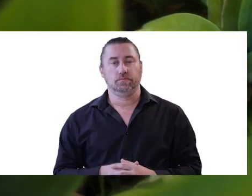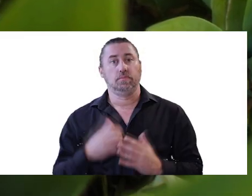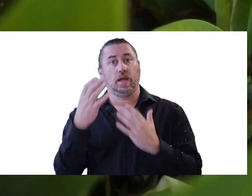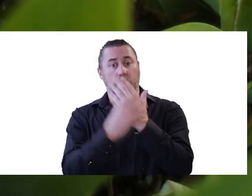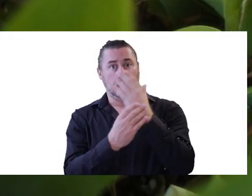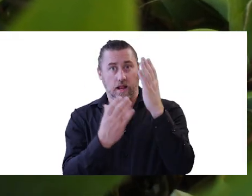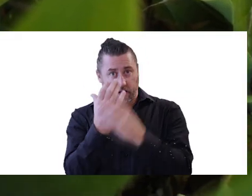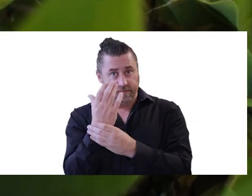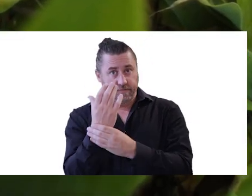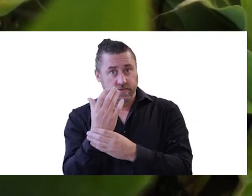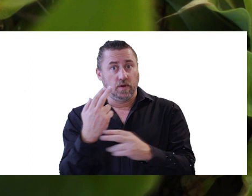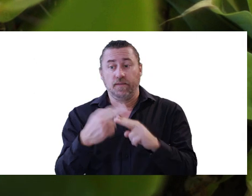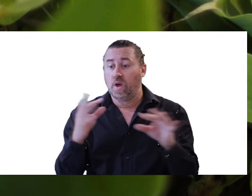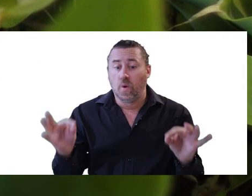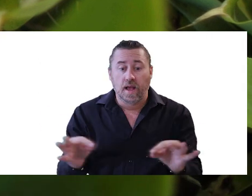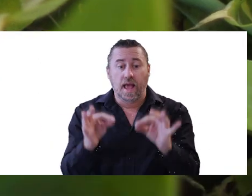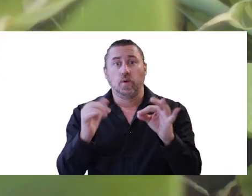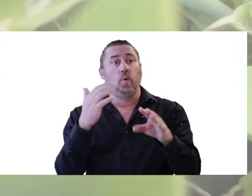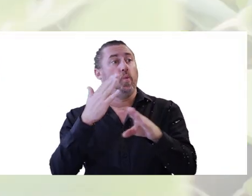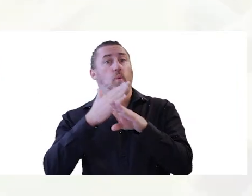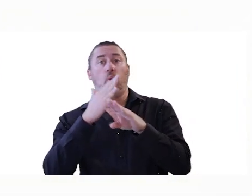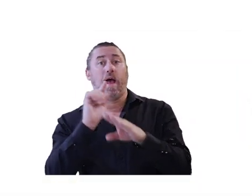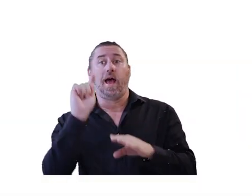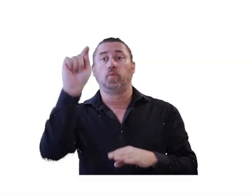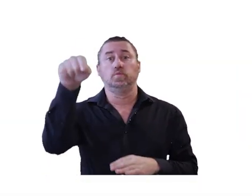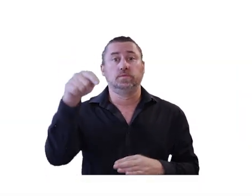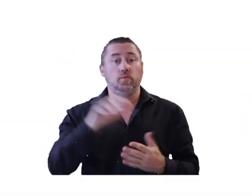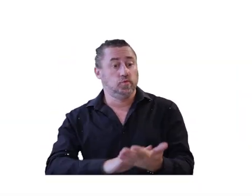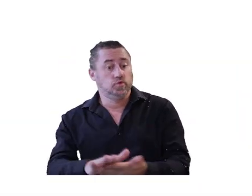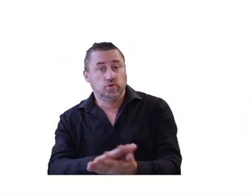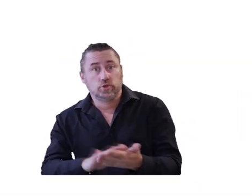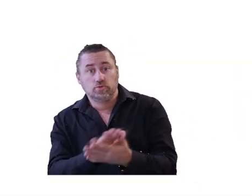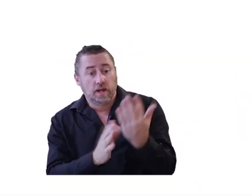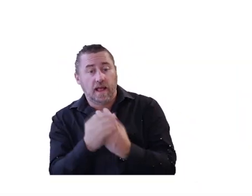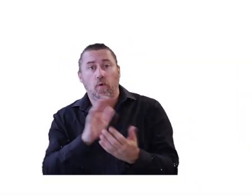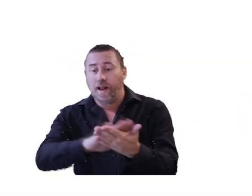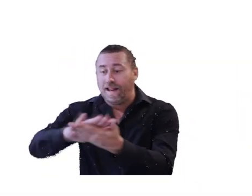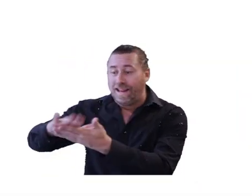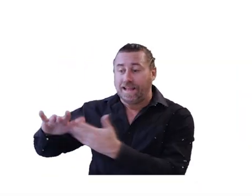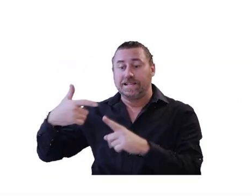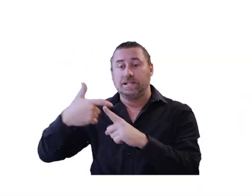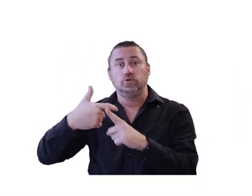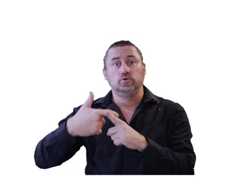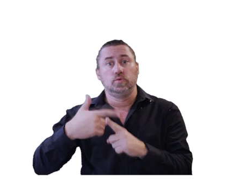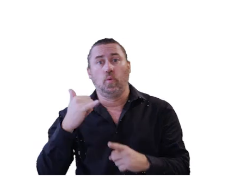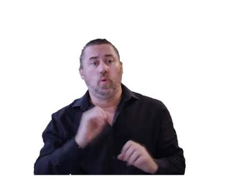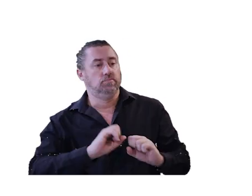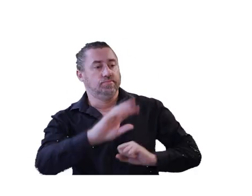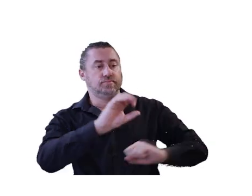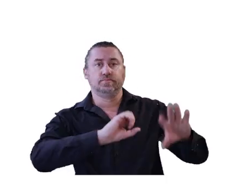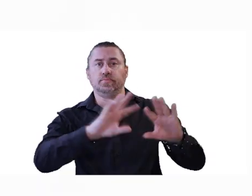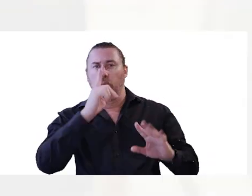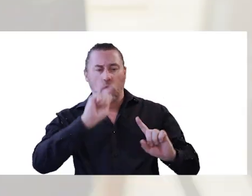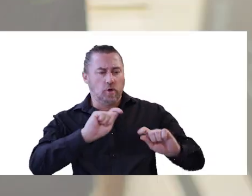Gloves. These could be for gardening or working outside, washing dishes or cleaning up a kitchen, or when you're going through donated